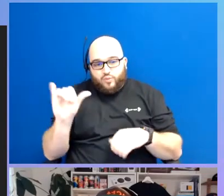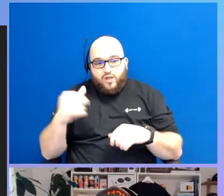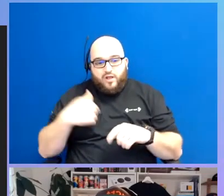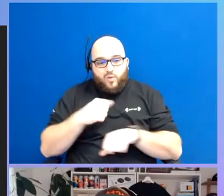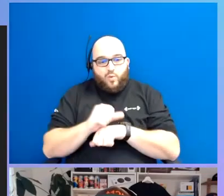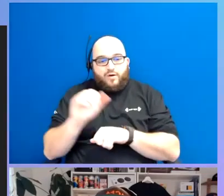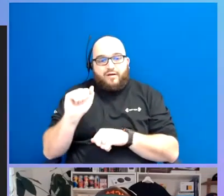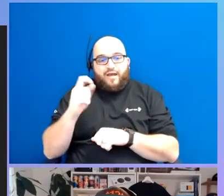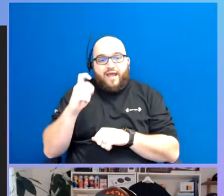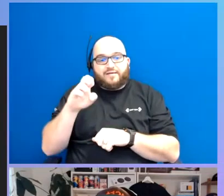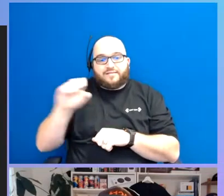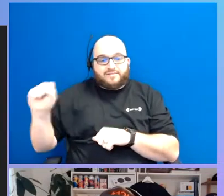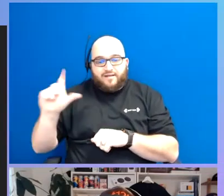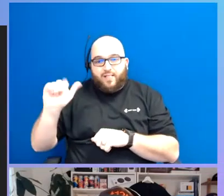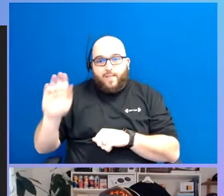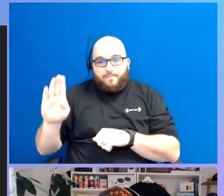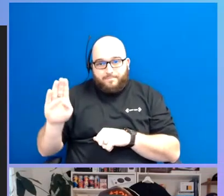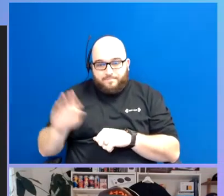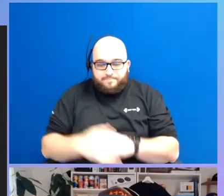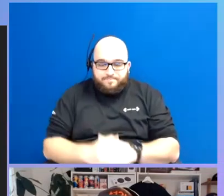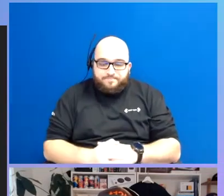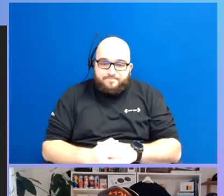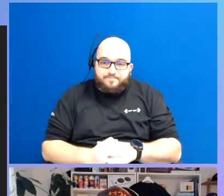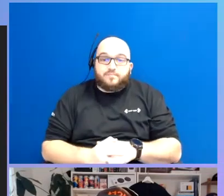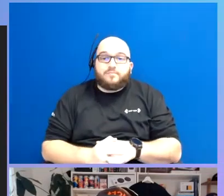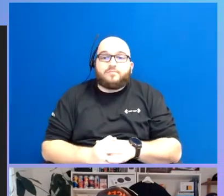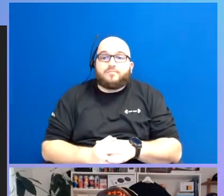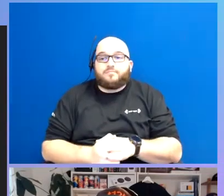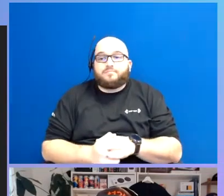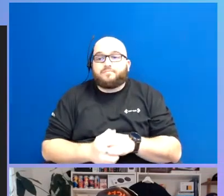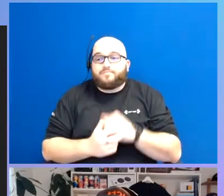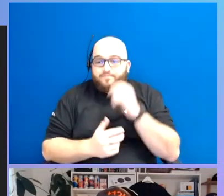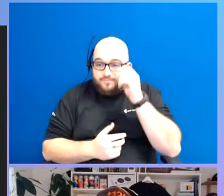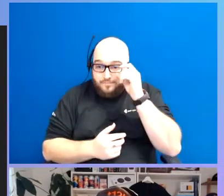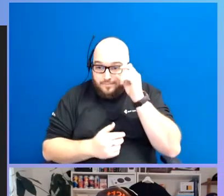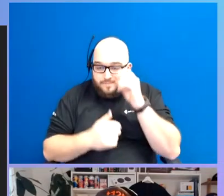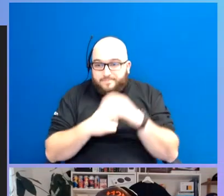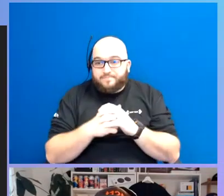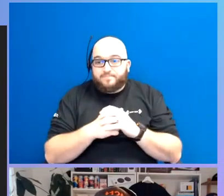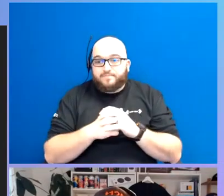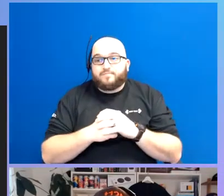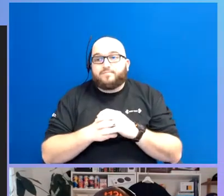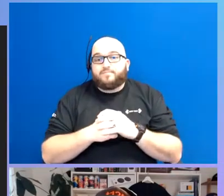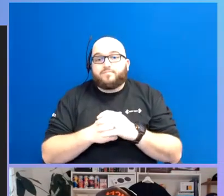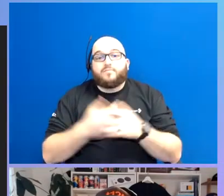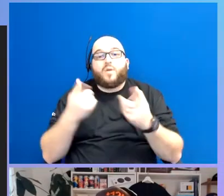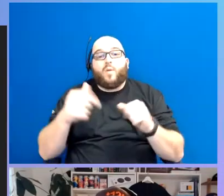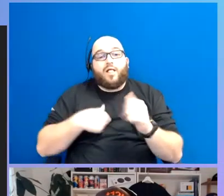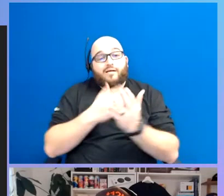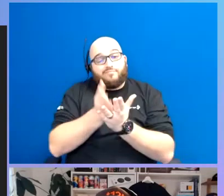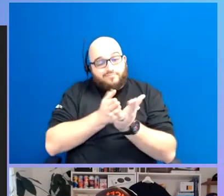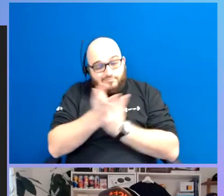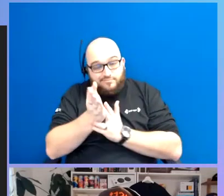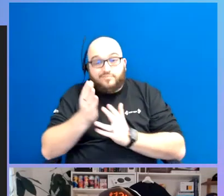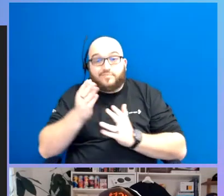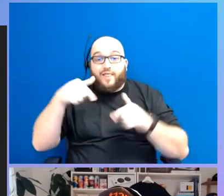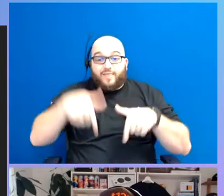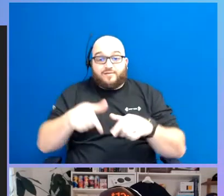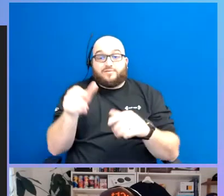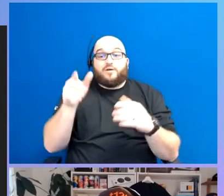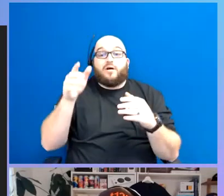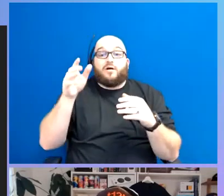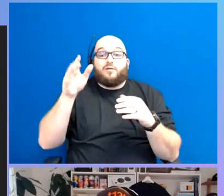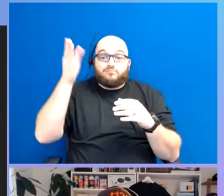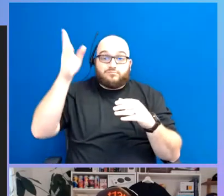So what I'm going to go through this presentation is a short